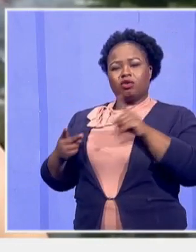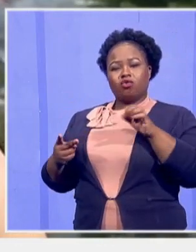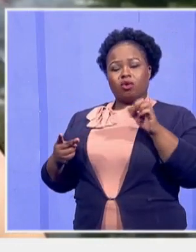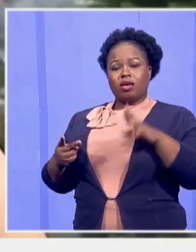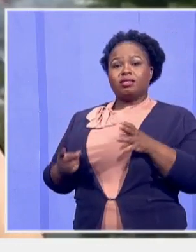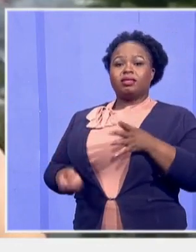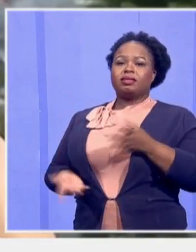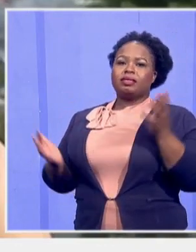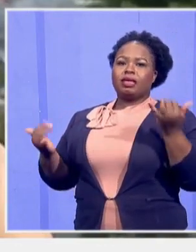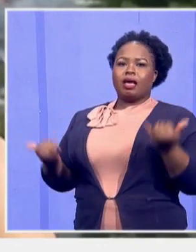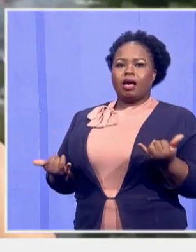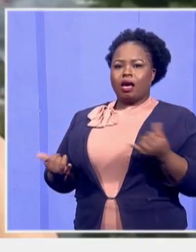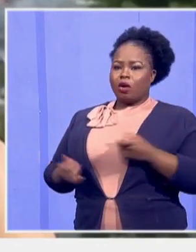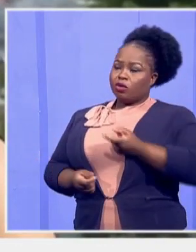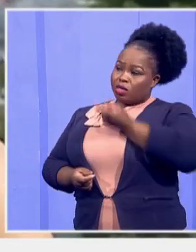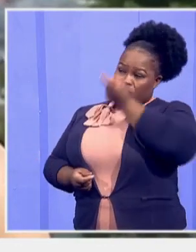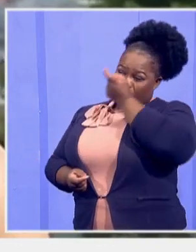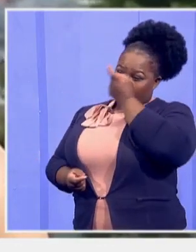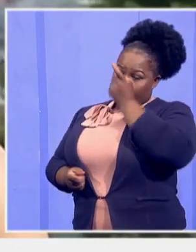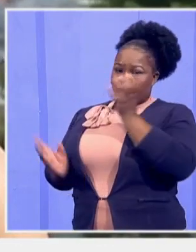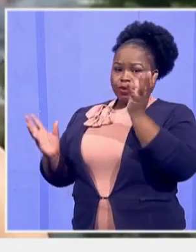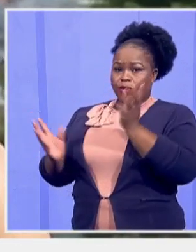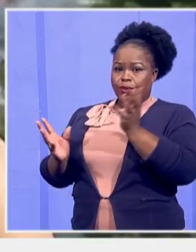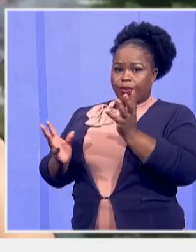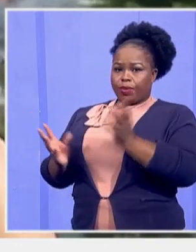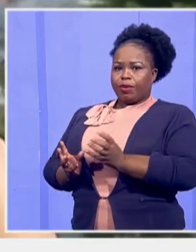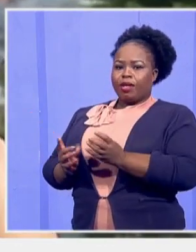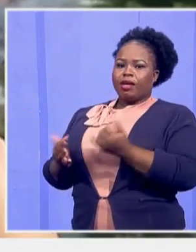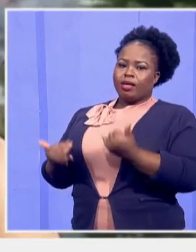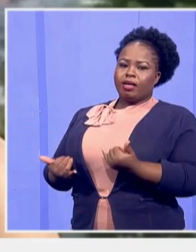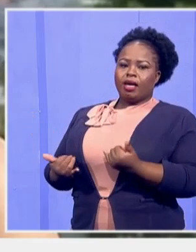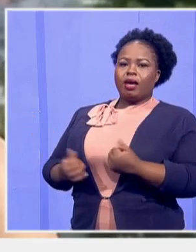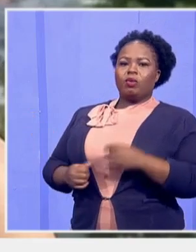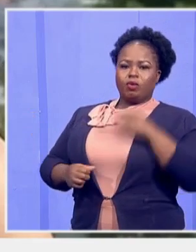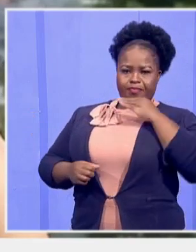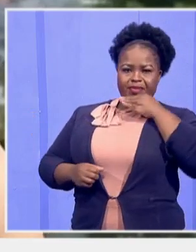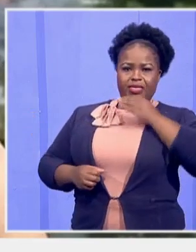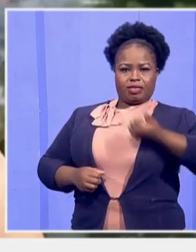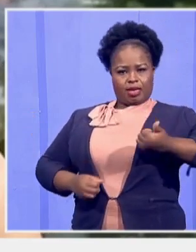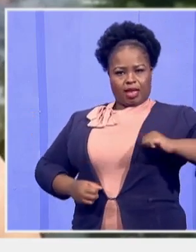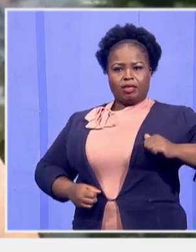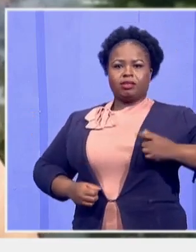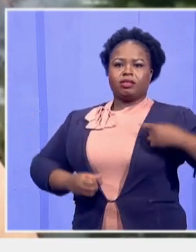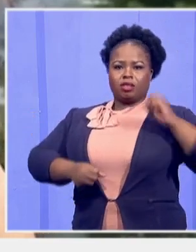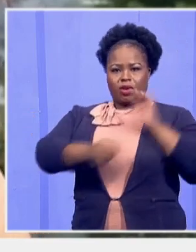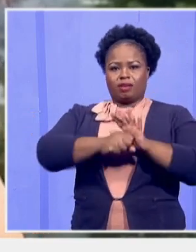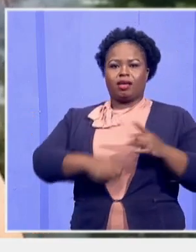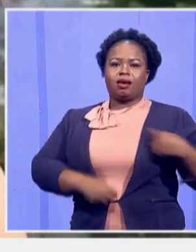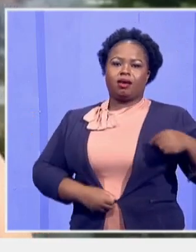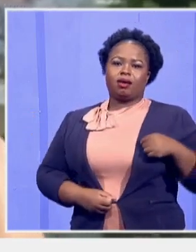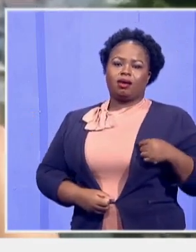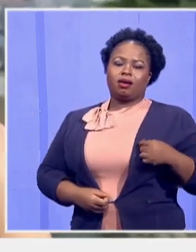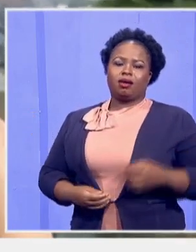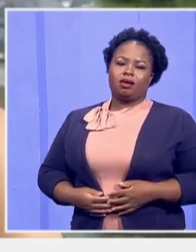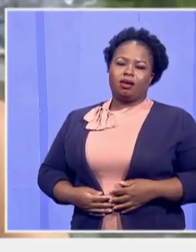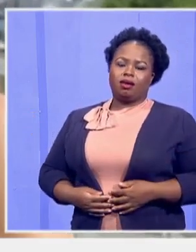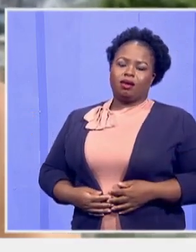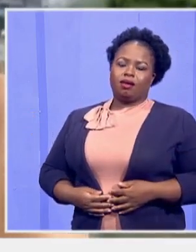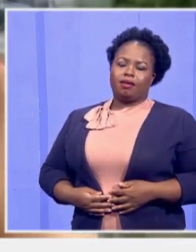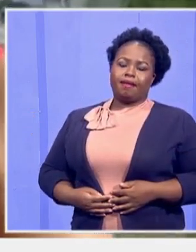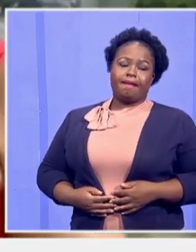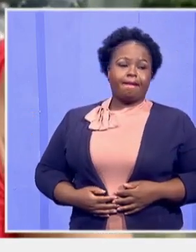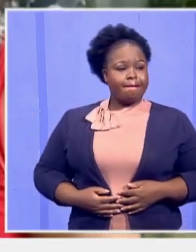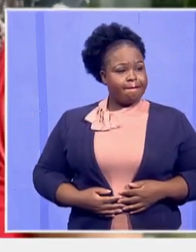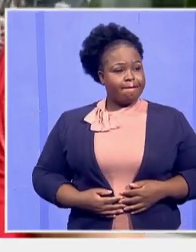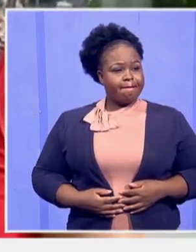are declining, they are going to hone in on us. And that is a problem for us.